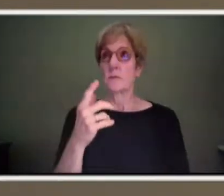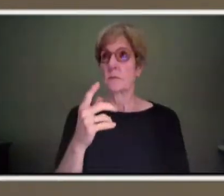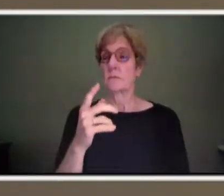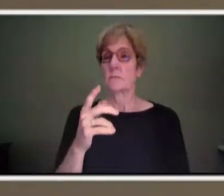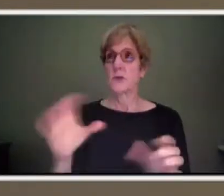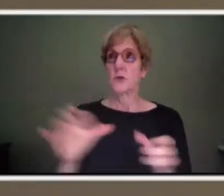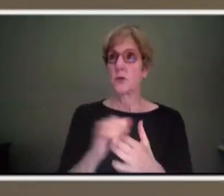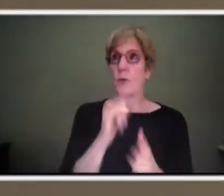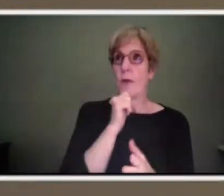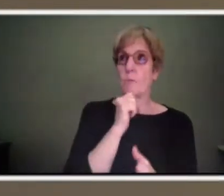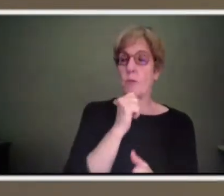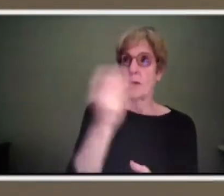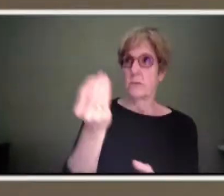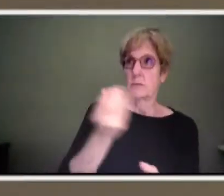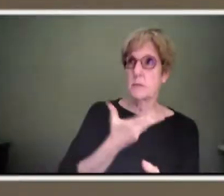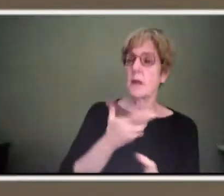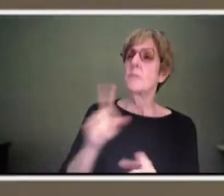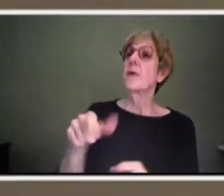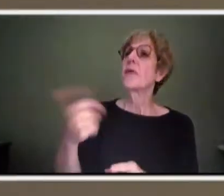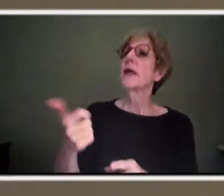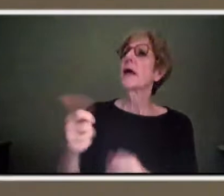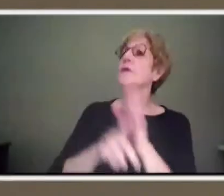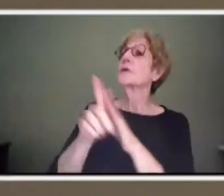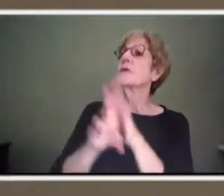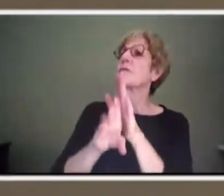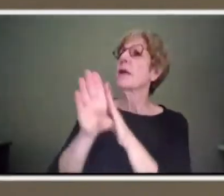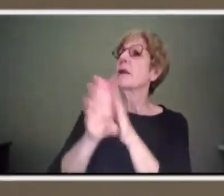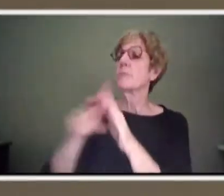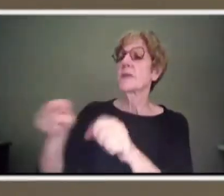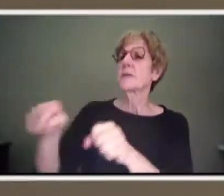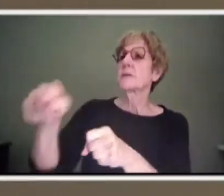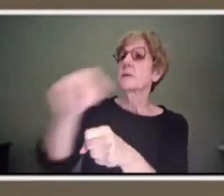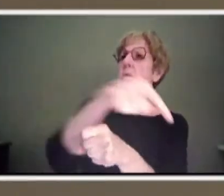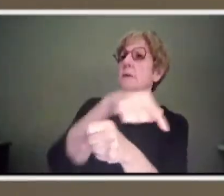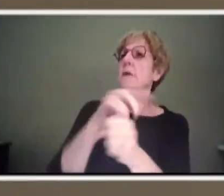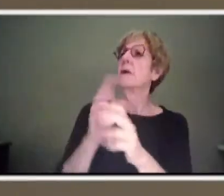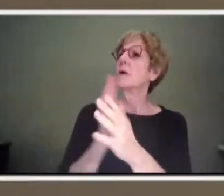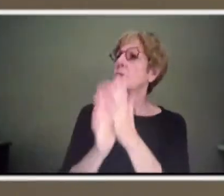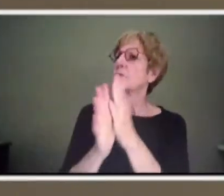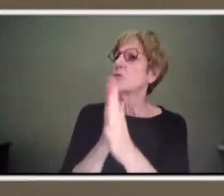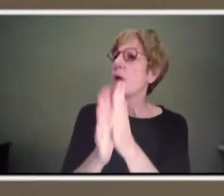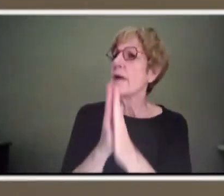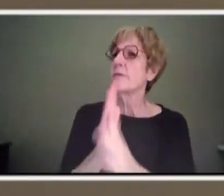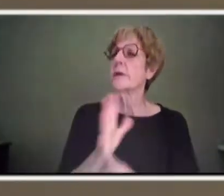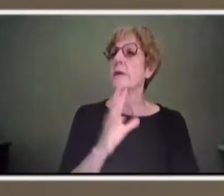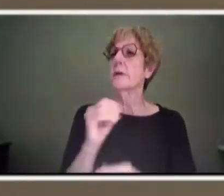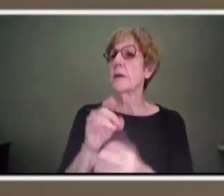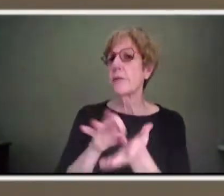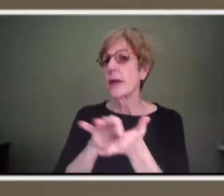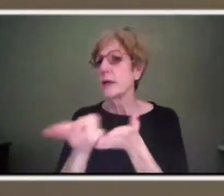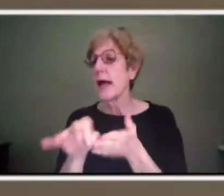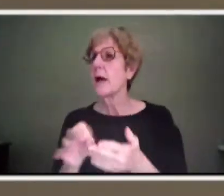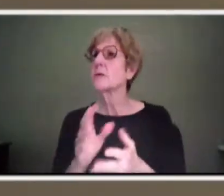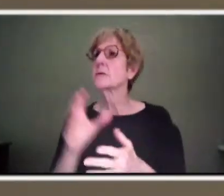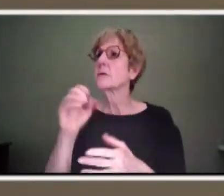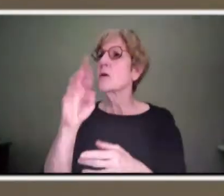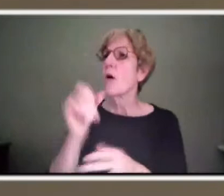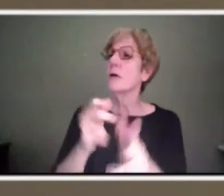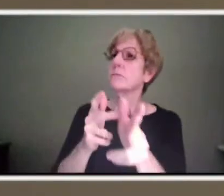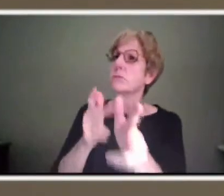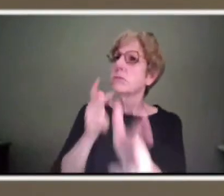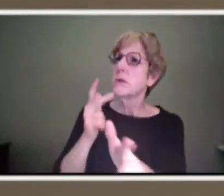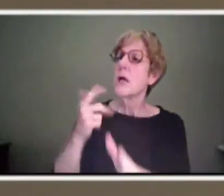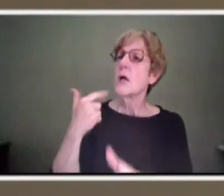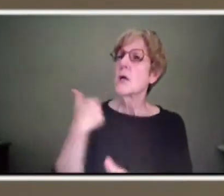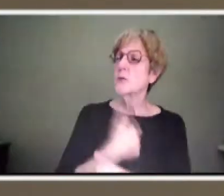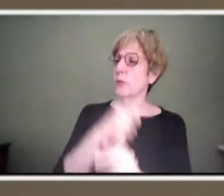like to see the other developments surrounding this along with traffic and traffic counts. And that's just the kind of information that helps us